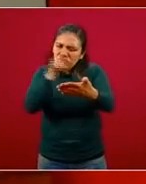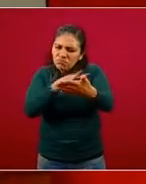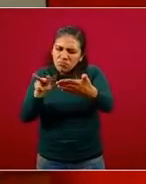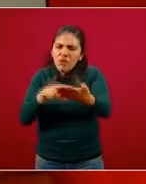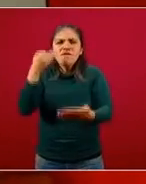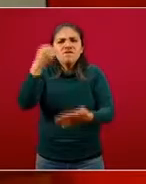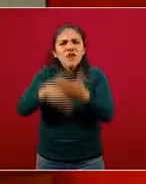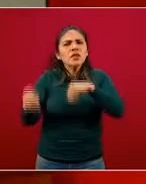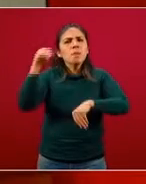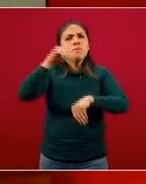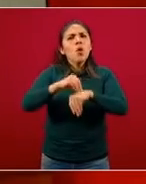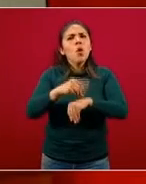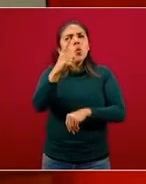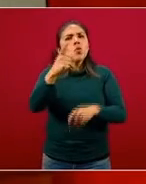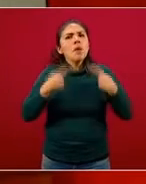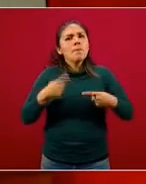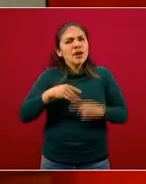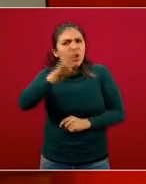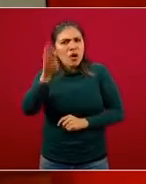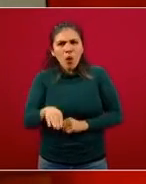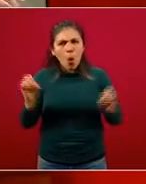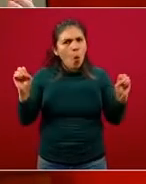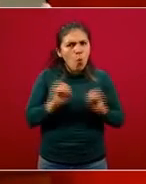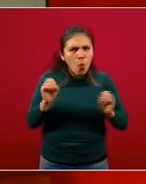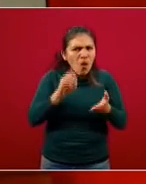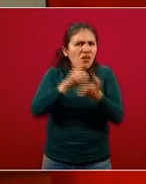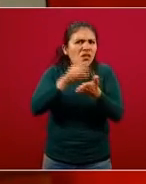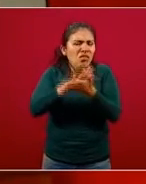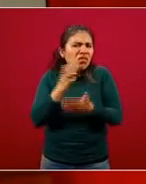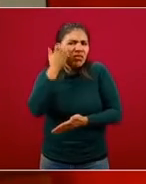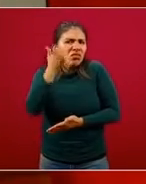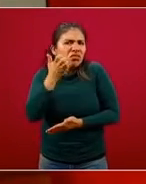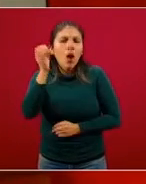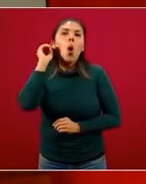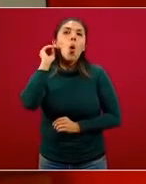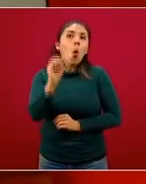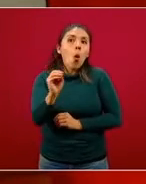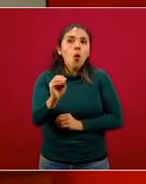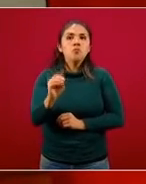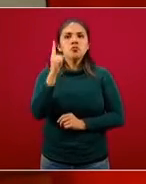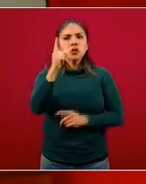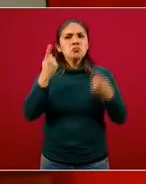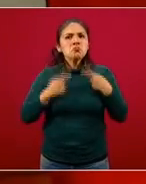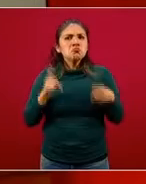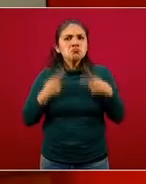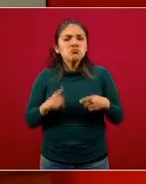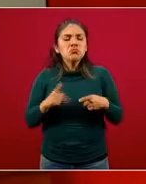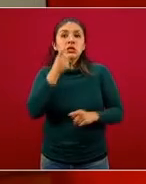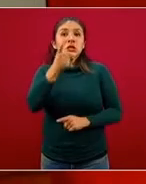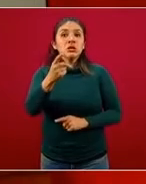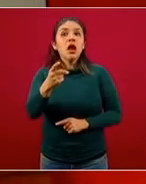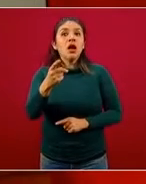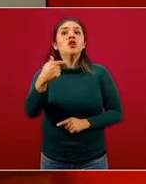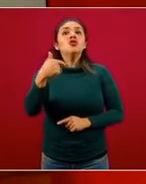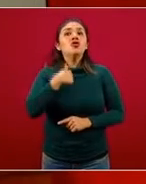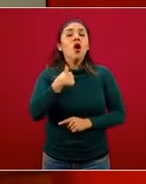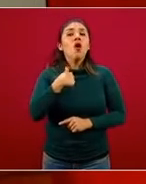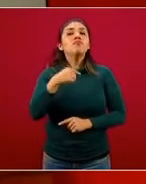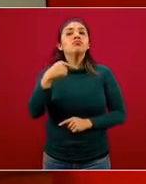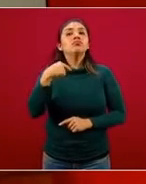authorities, and then this information is corrected by the same state authorities, for example, that